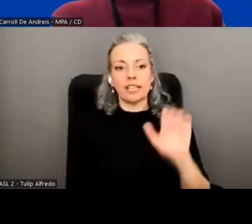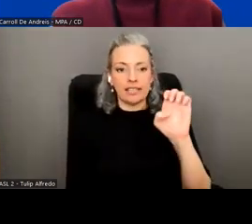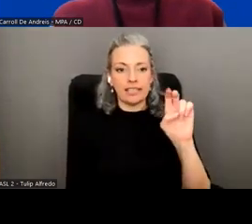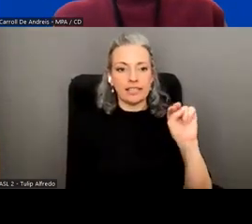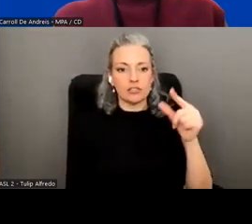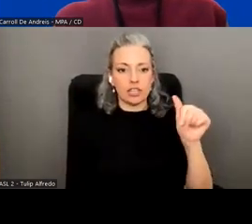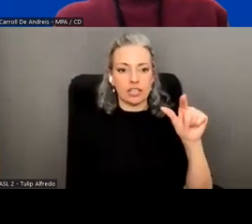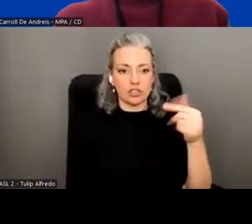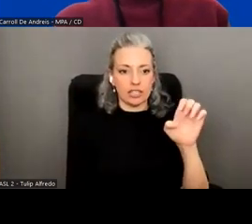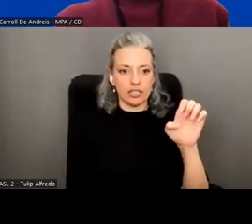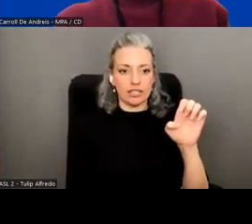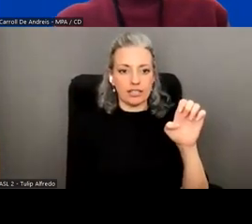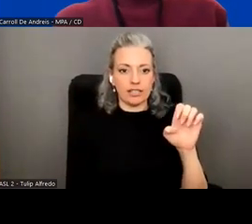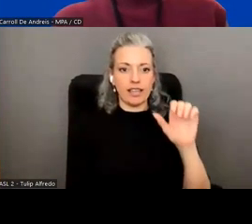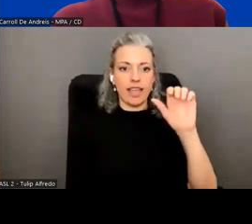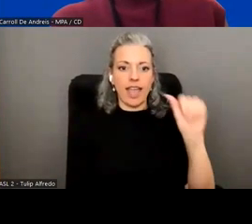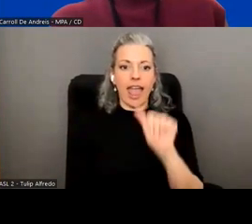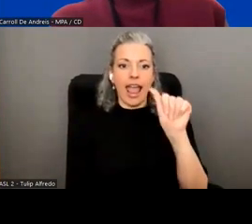engage@aging.ca.gov. Next slide.